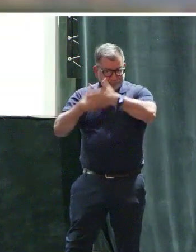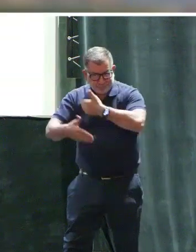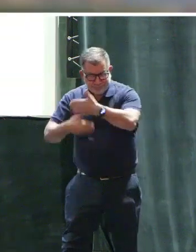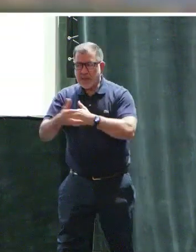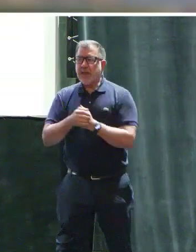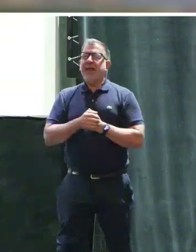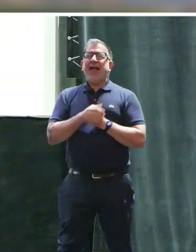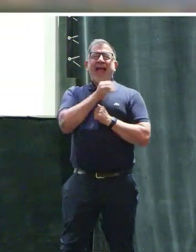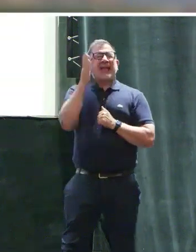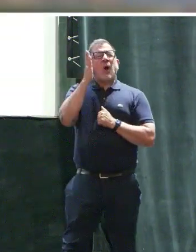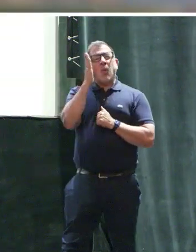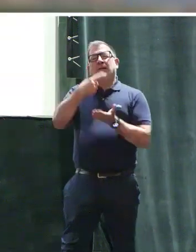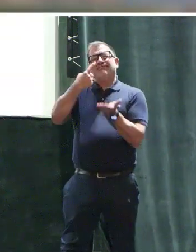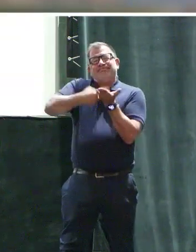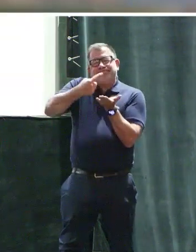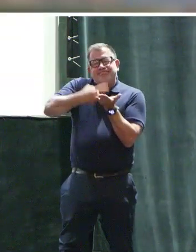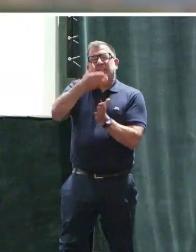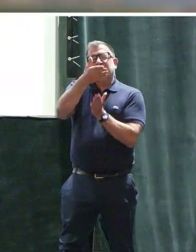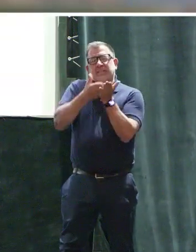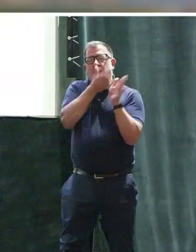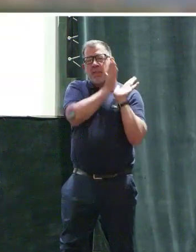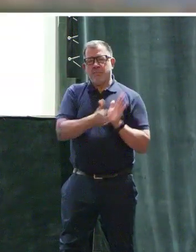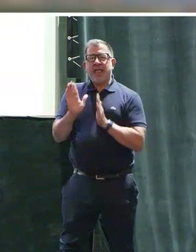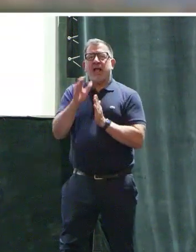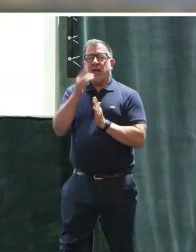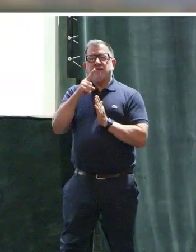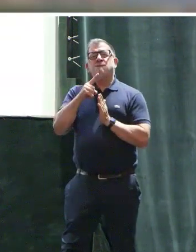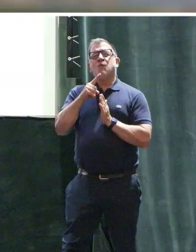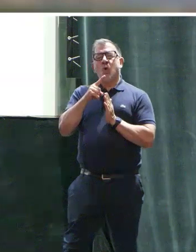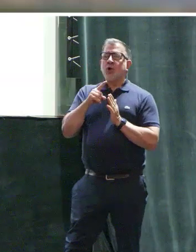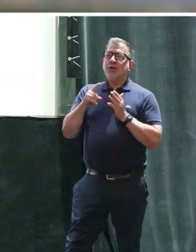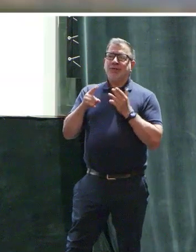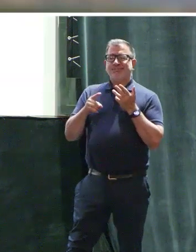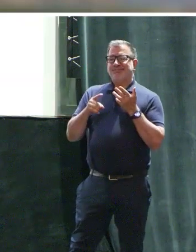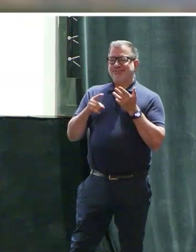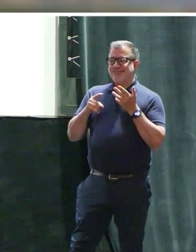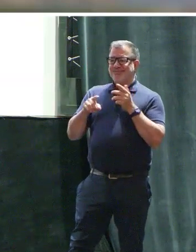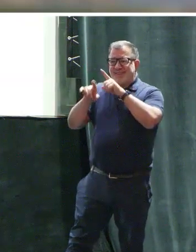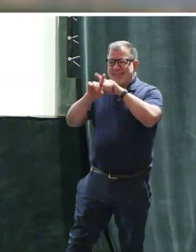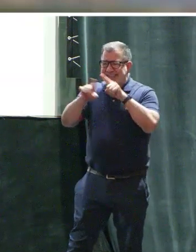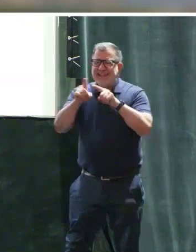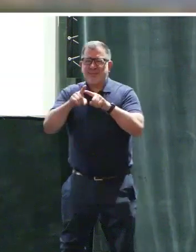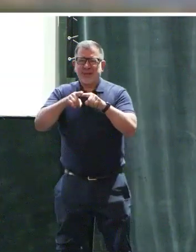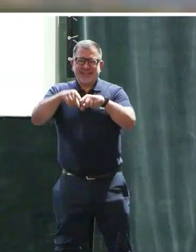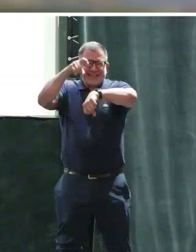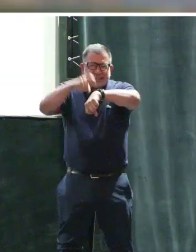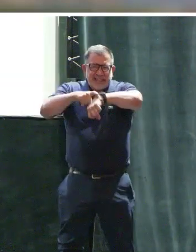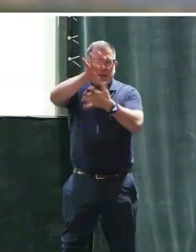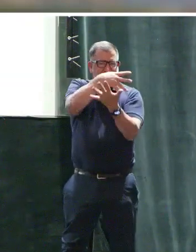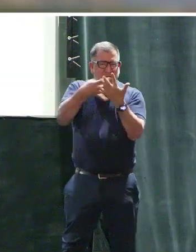talk a little bit about the plans for phasing and the schedule for construction, which we're looking forward